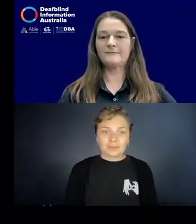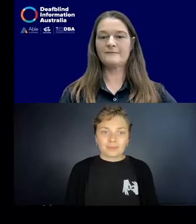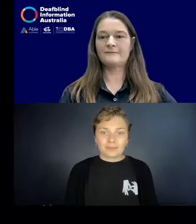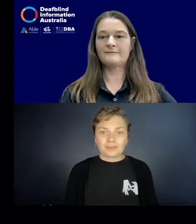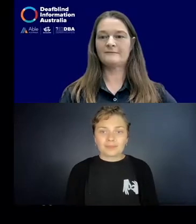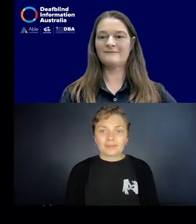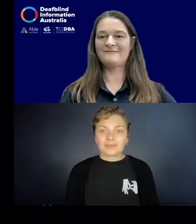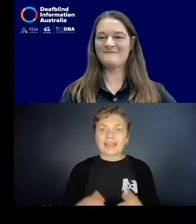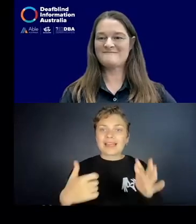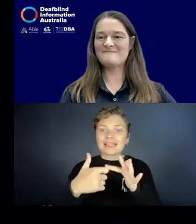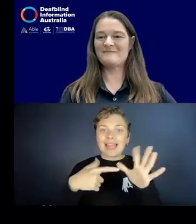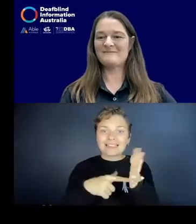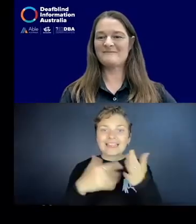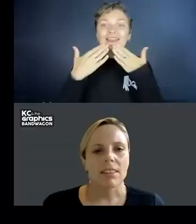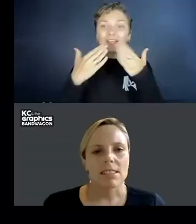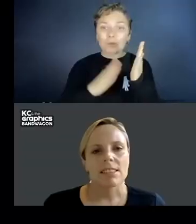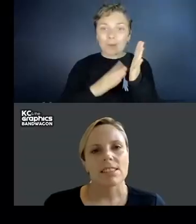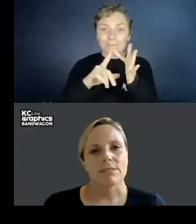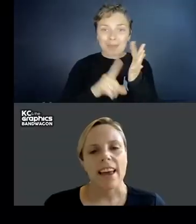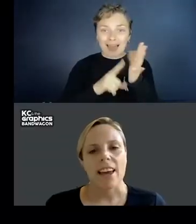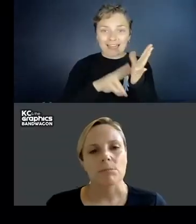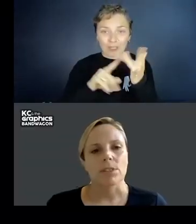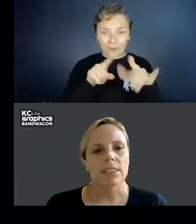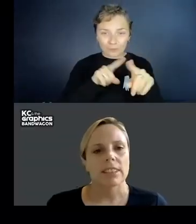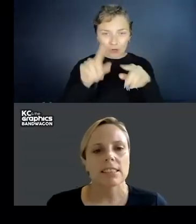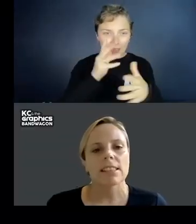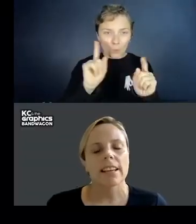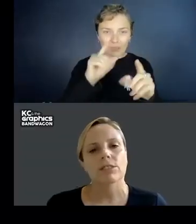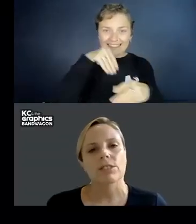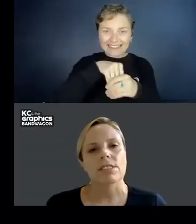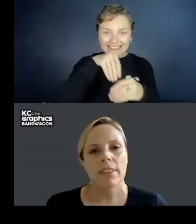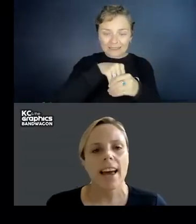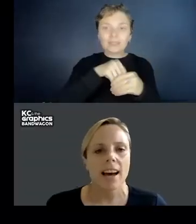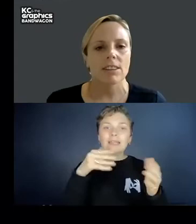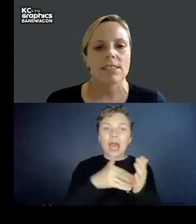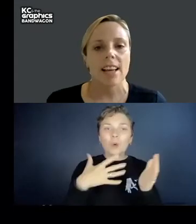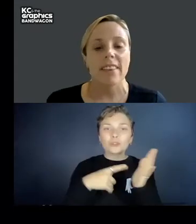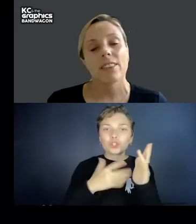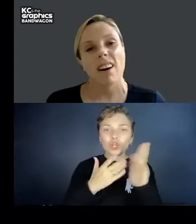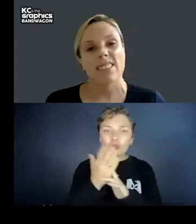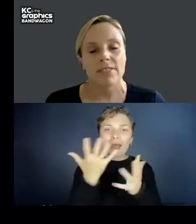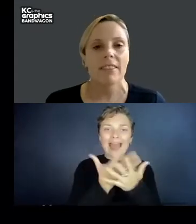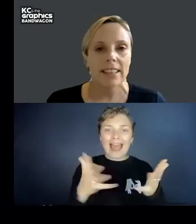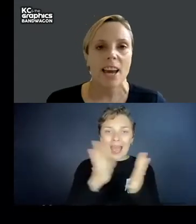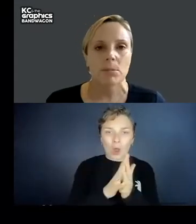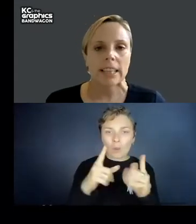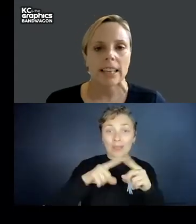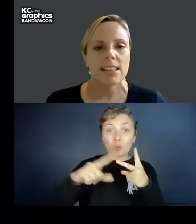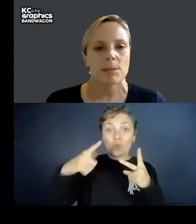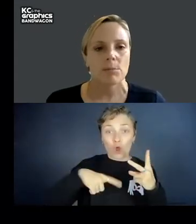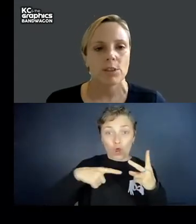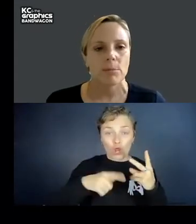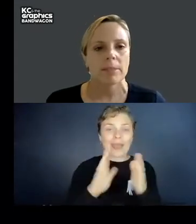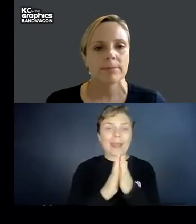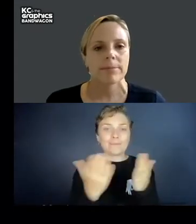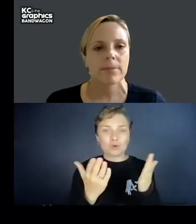Thanks, Melanie. Now that we've learned about the contents of the handbook, I'd like to take you through some of the hows and then the whys of having the handbook in an